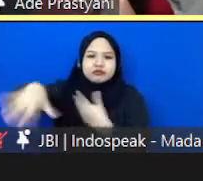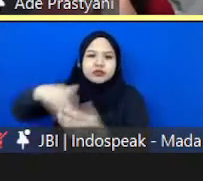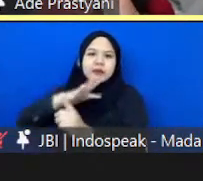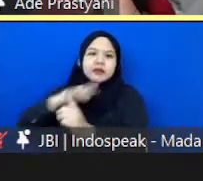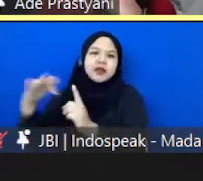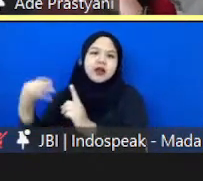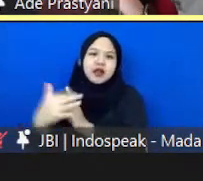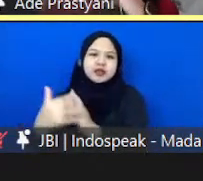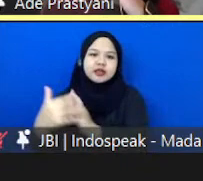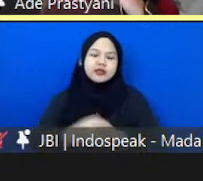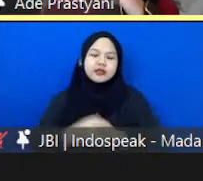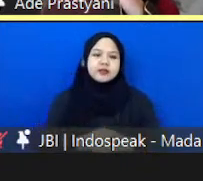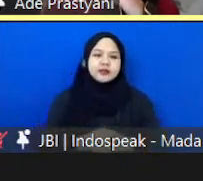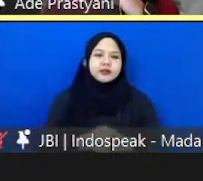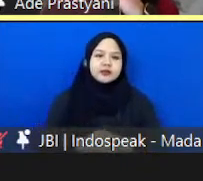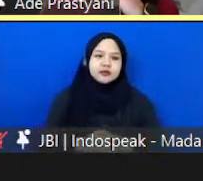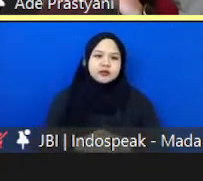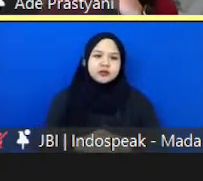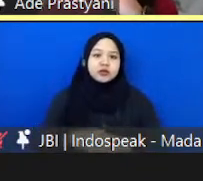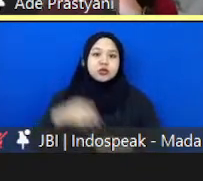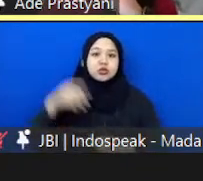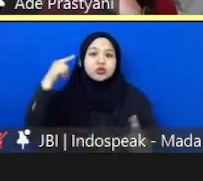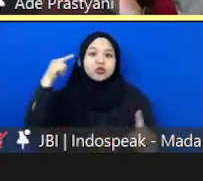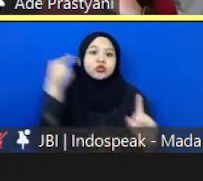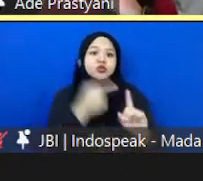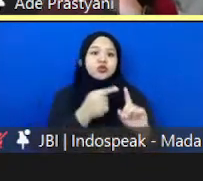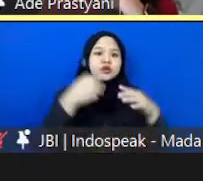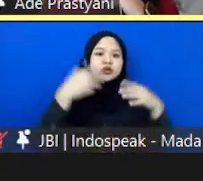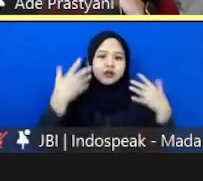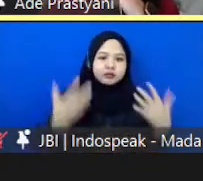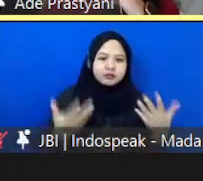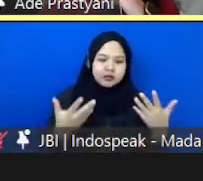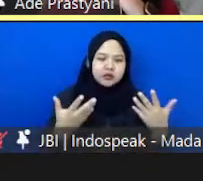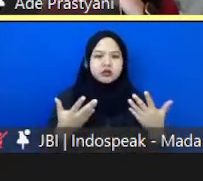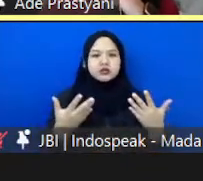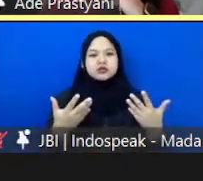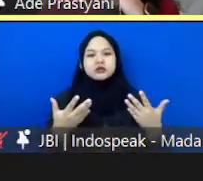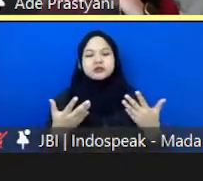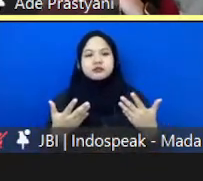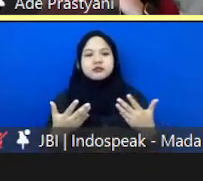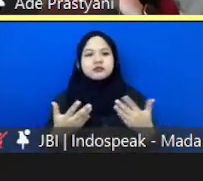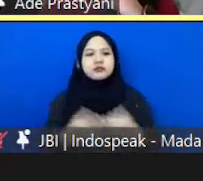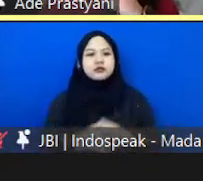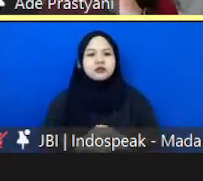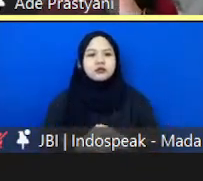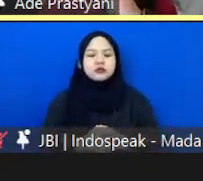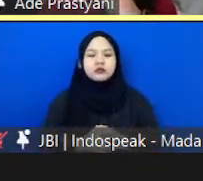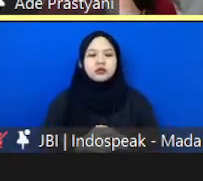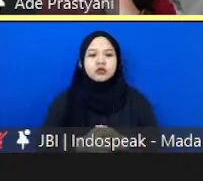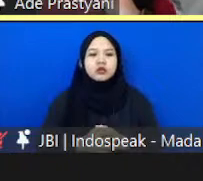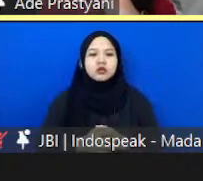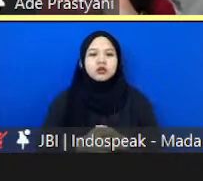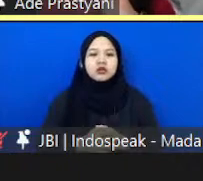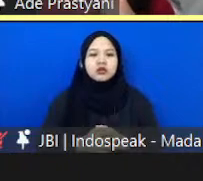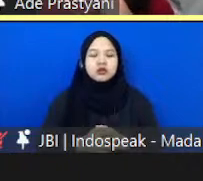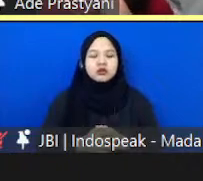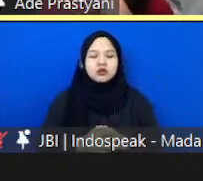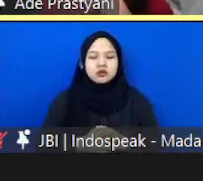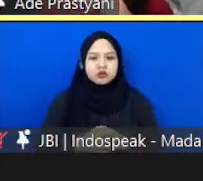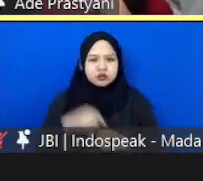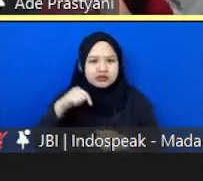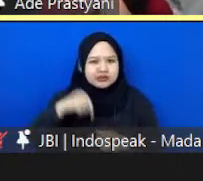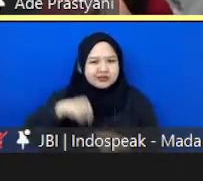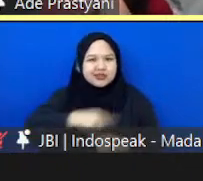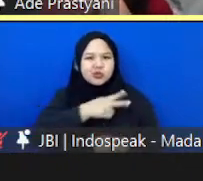So how do we envision community-based care? So interestingly, in Indonesia, disasters created opportunities for